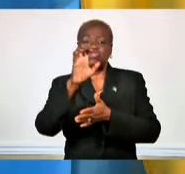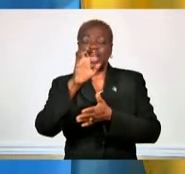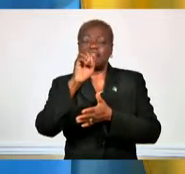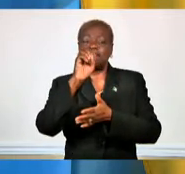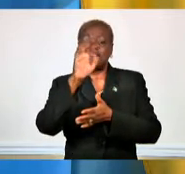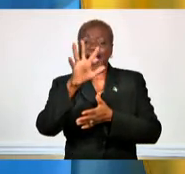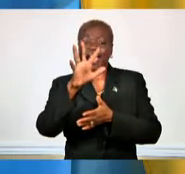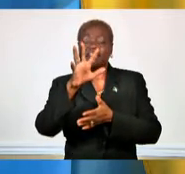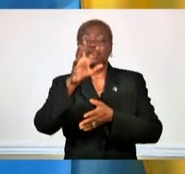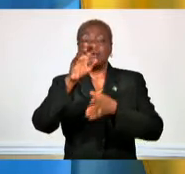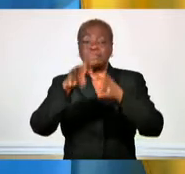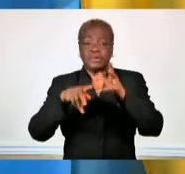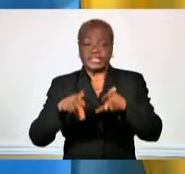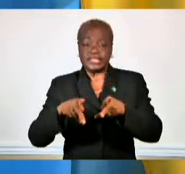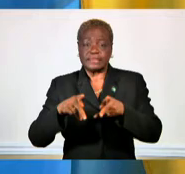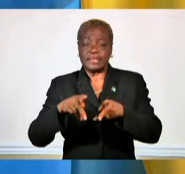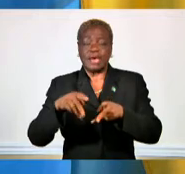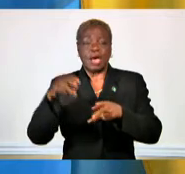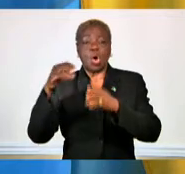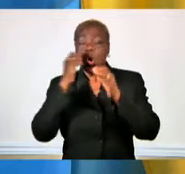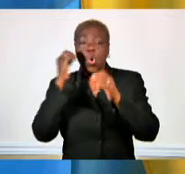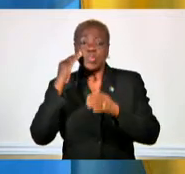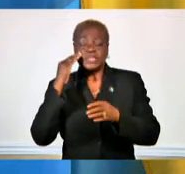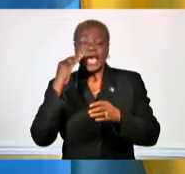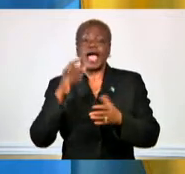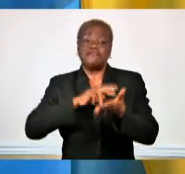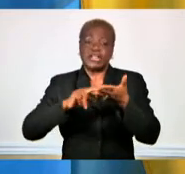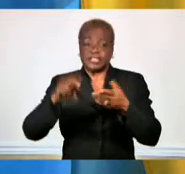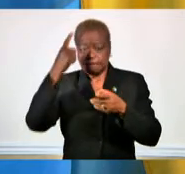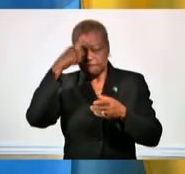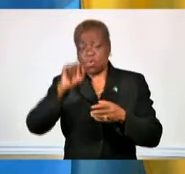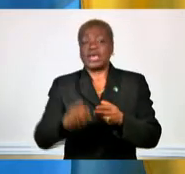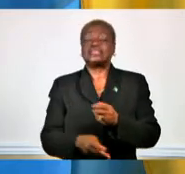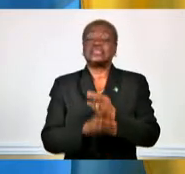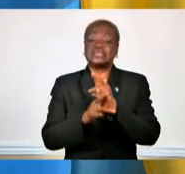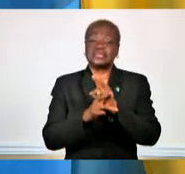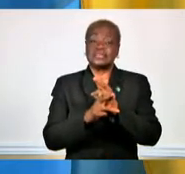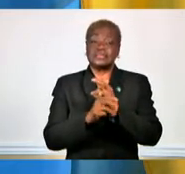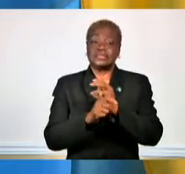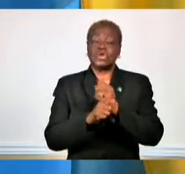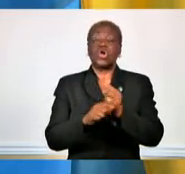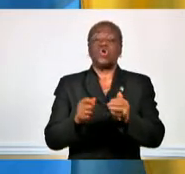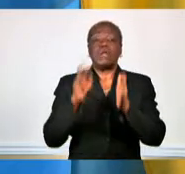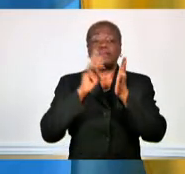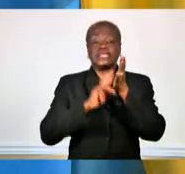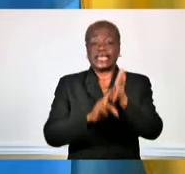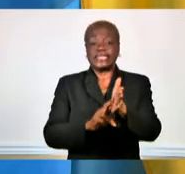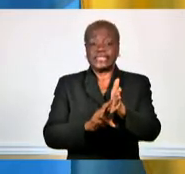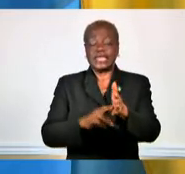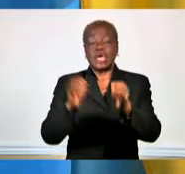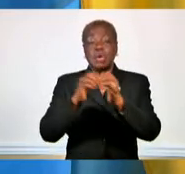27,705 households have registered for assistance, representing more than